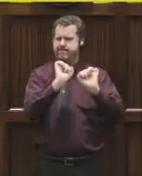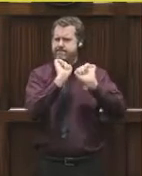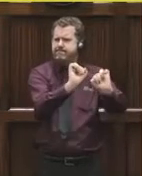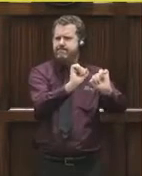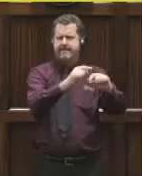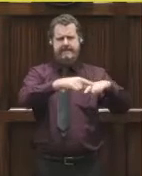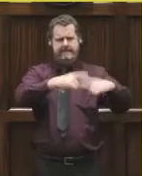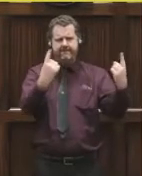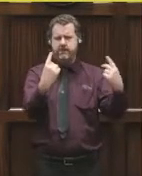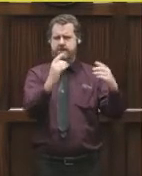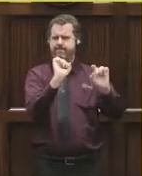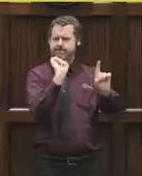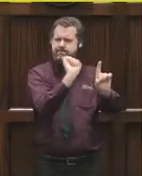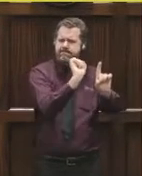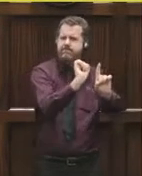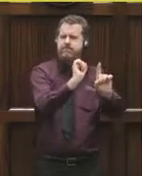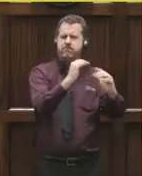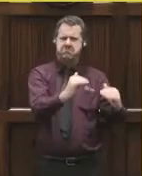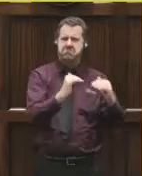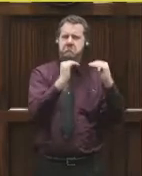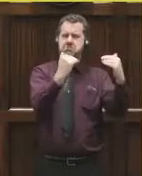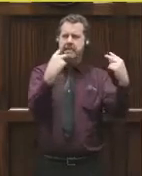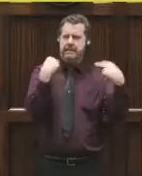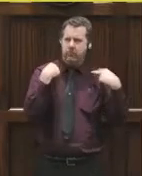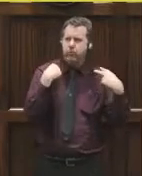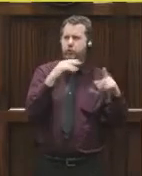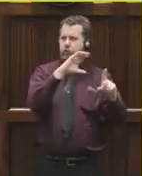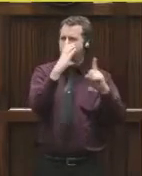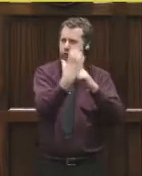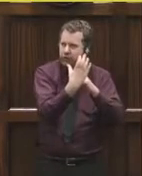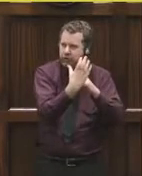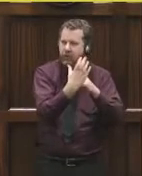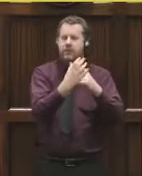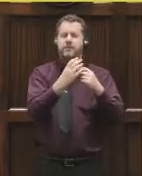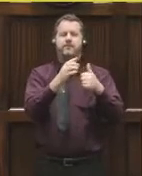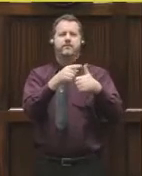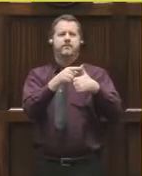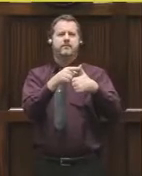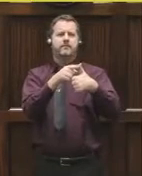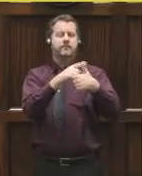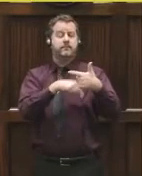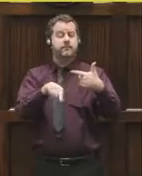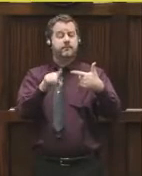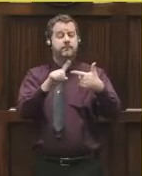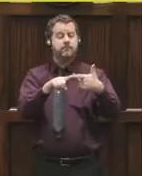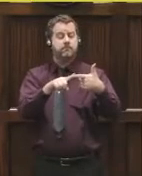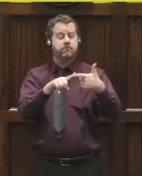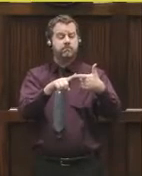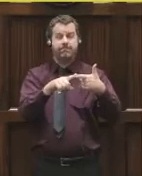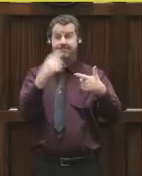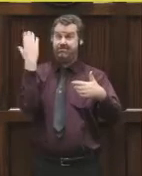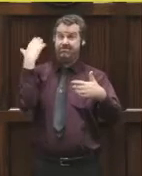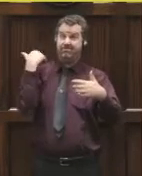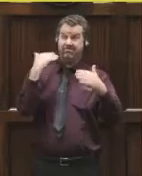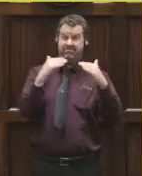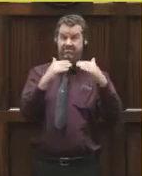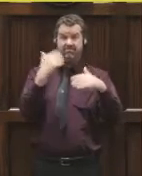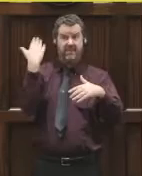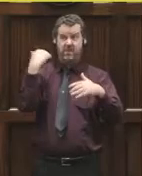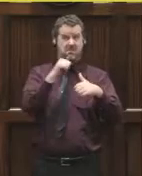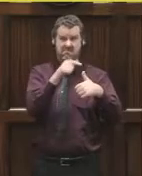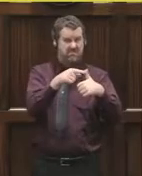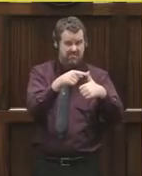language and culture, the lack of full and